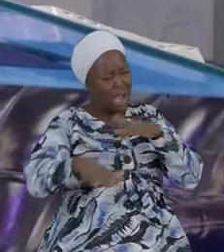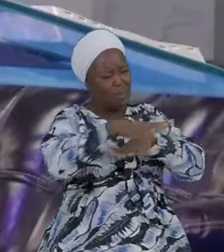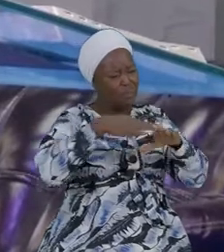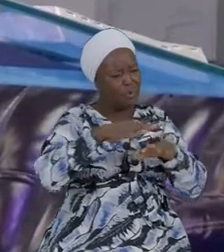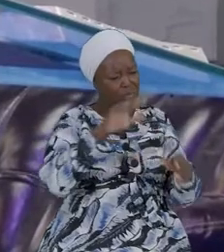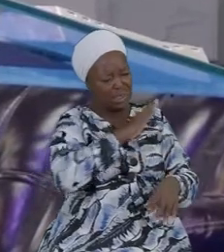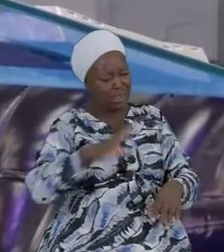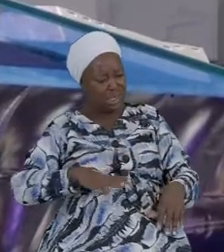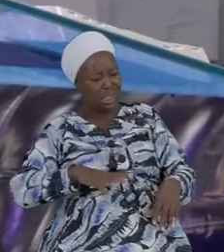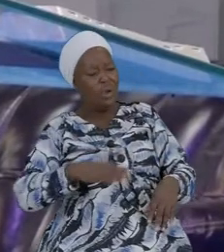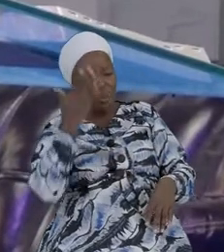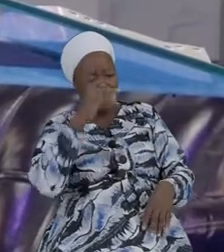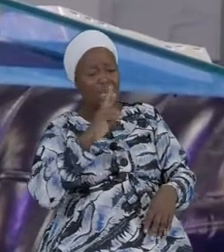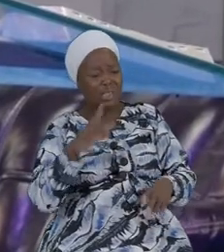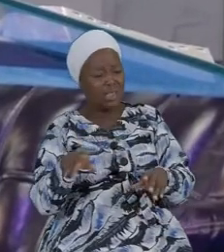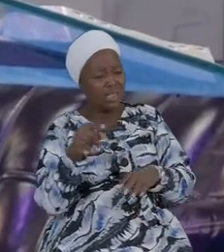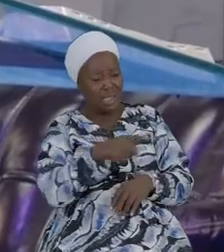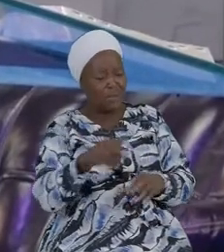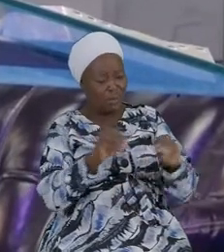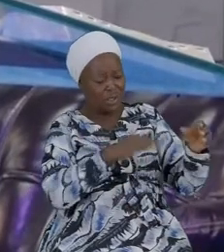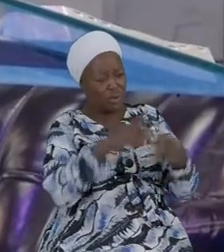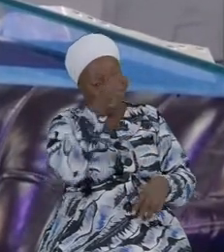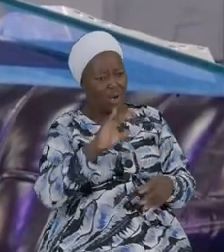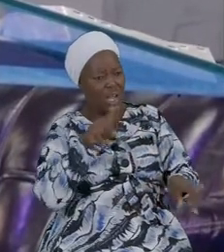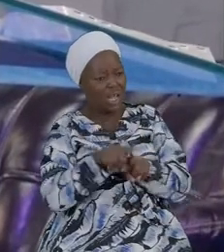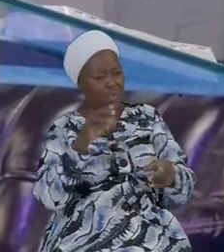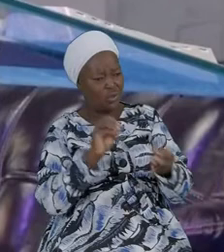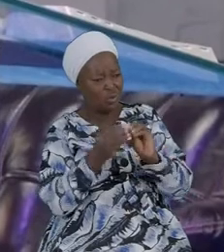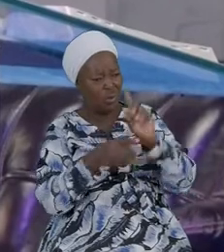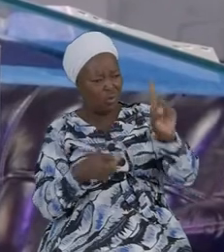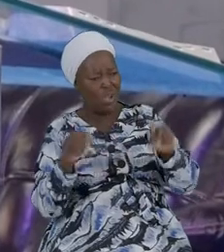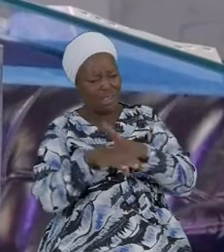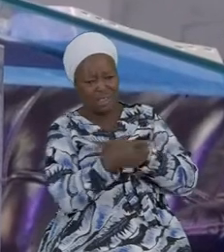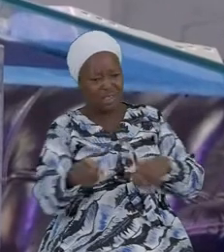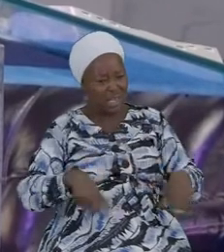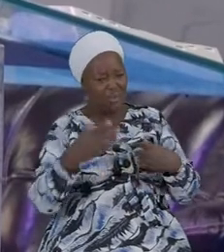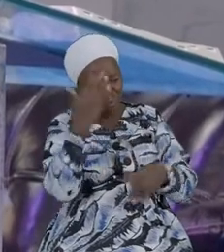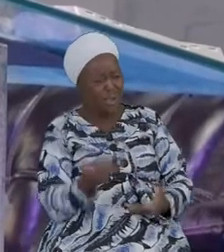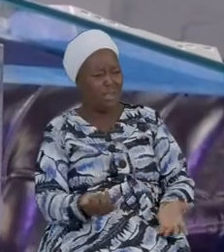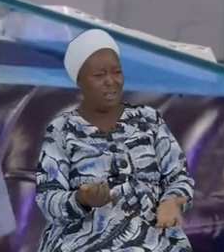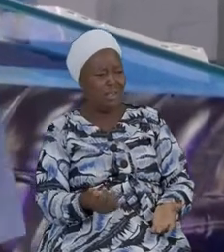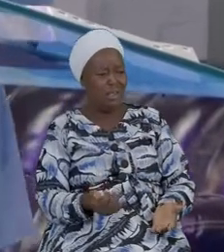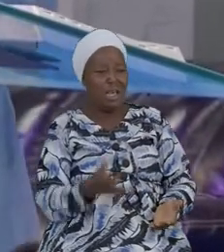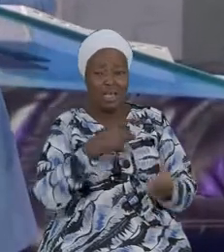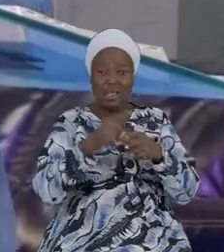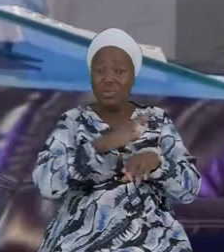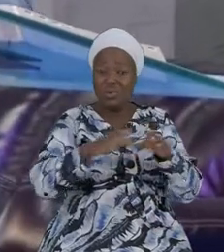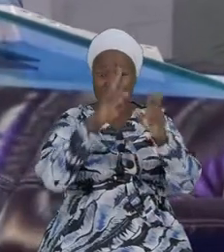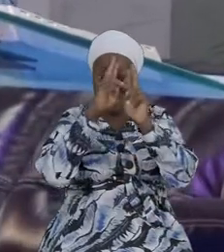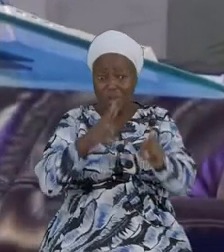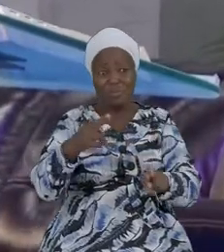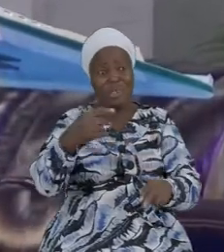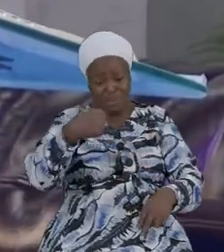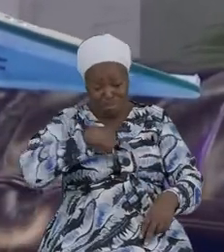above Christ? Why are they putting God as number one in their lives? And then they don't respect